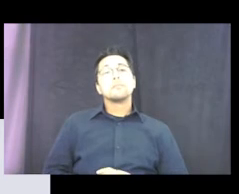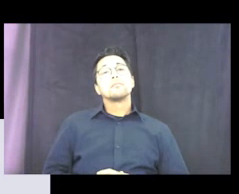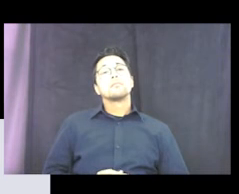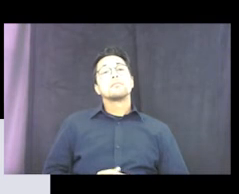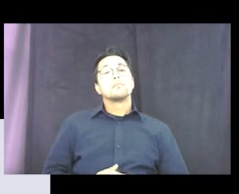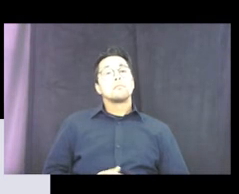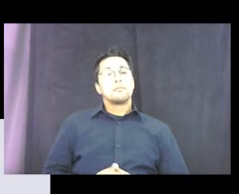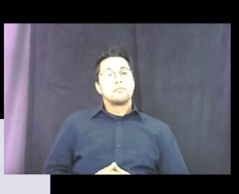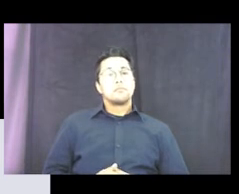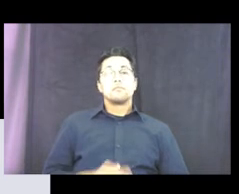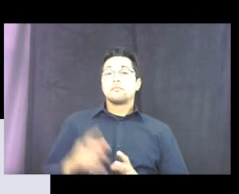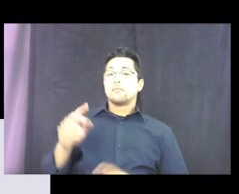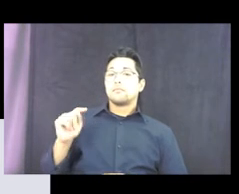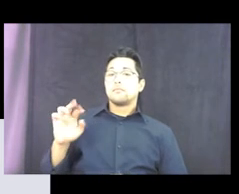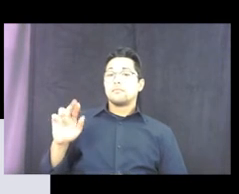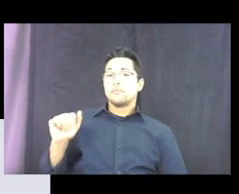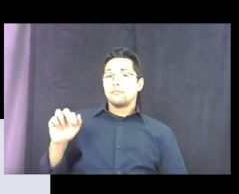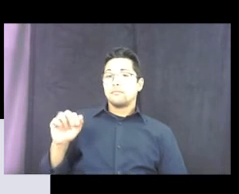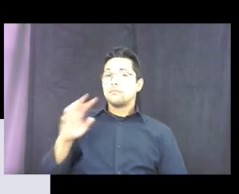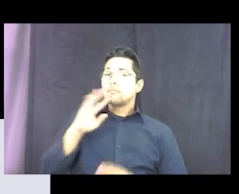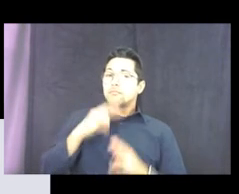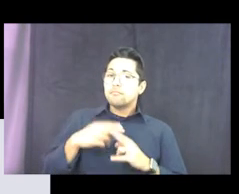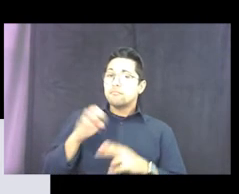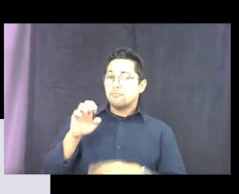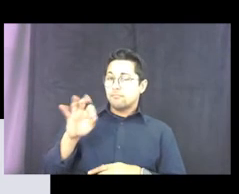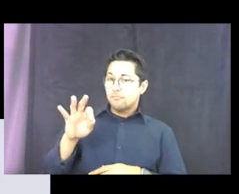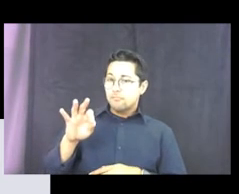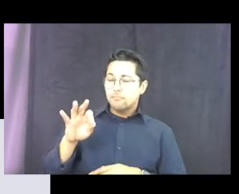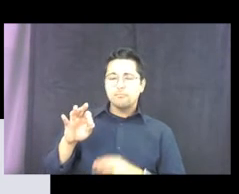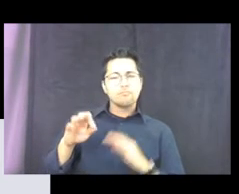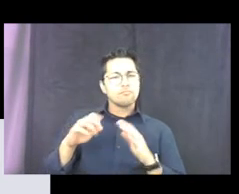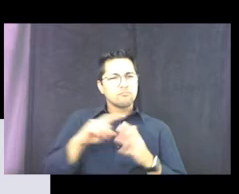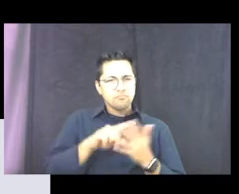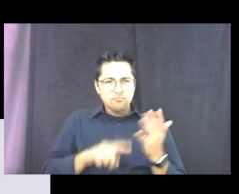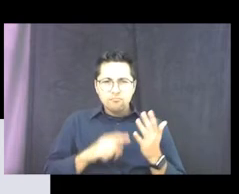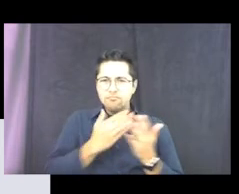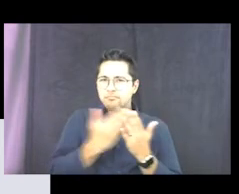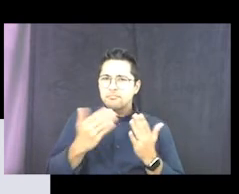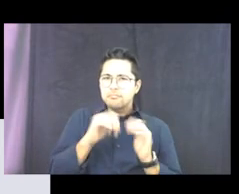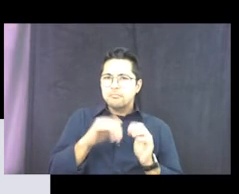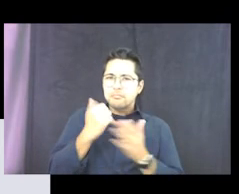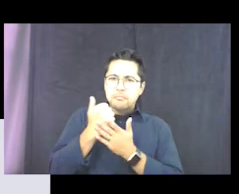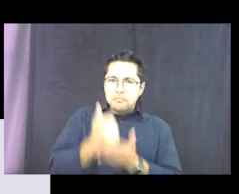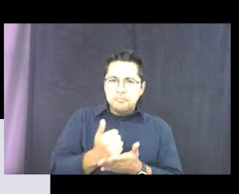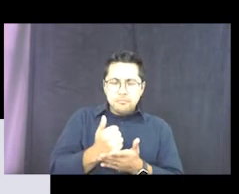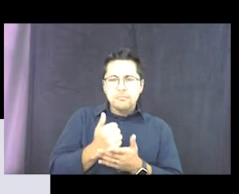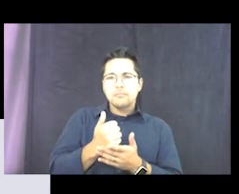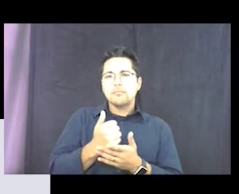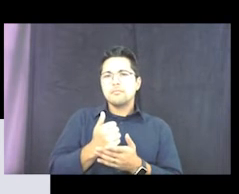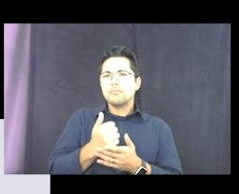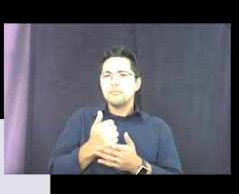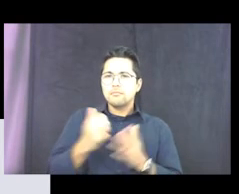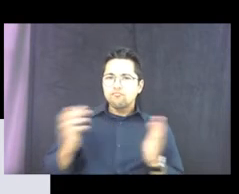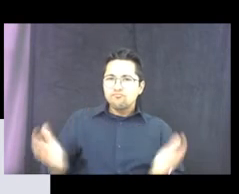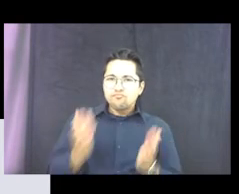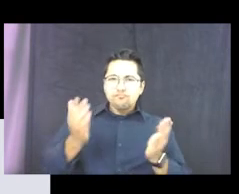So Tara's been talking to you about executive functioning and all those things to help bolster your executive